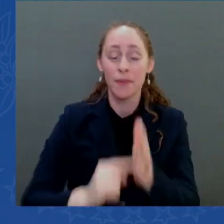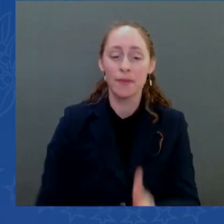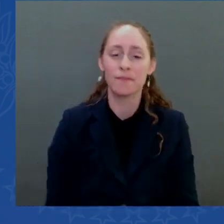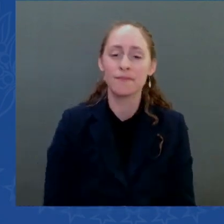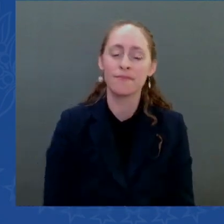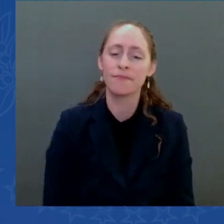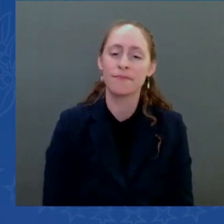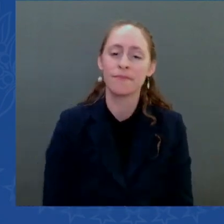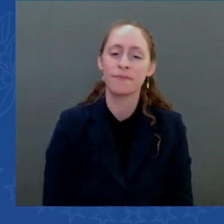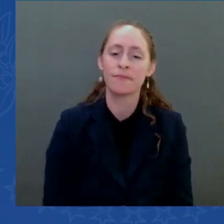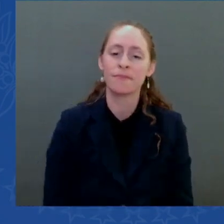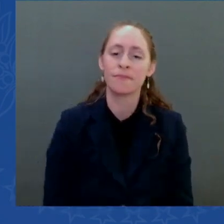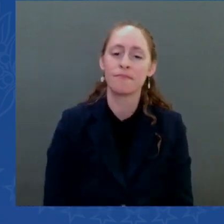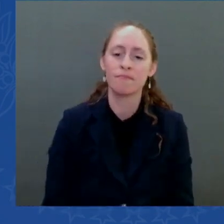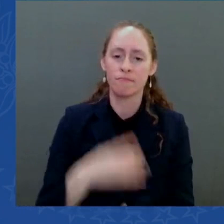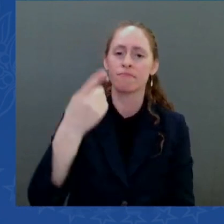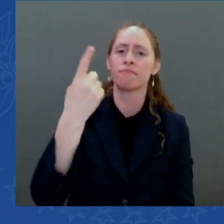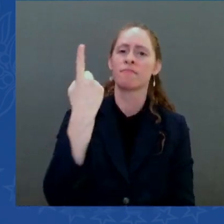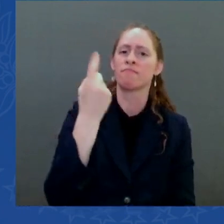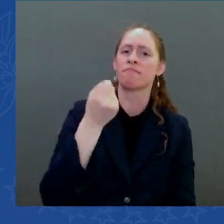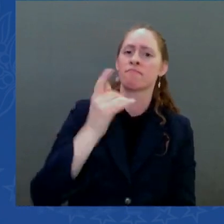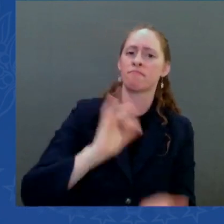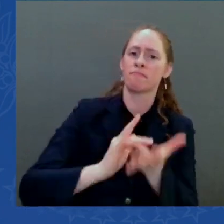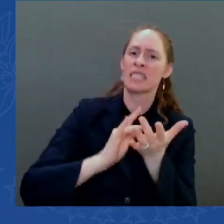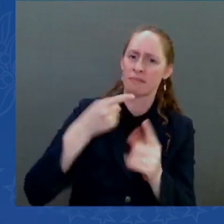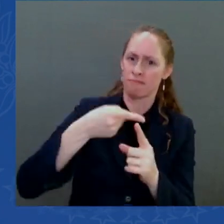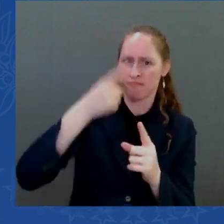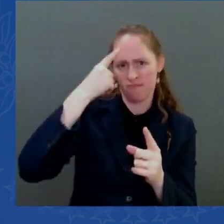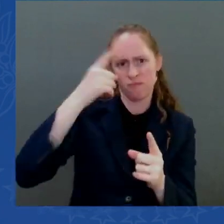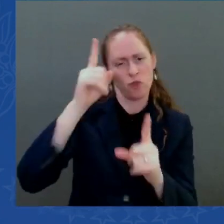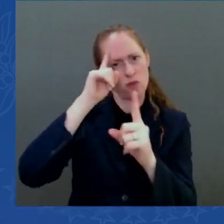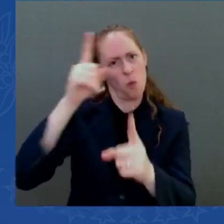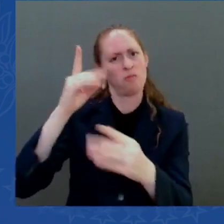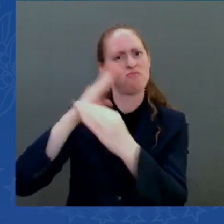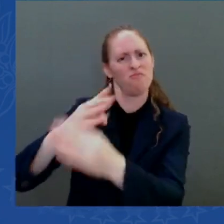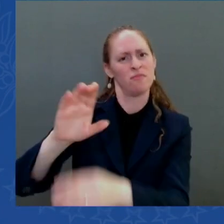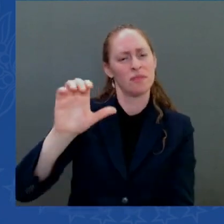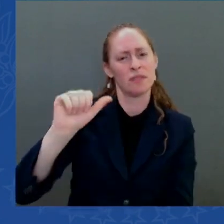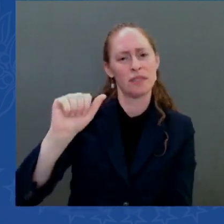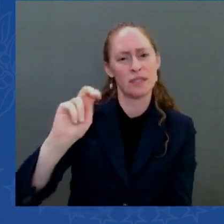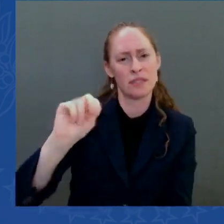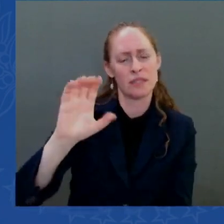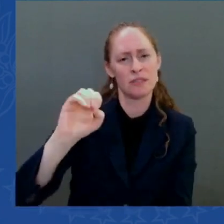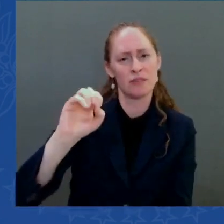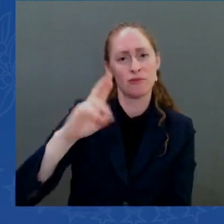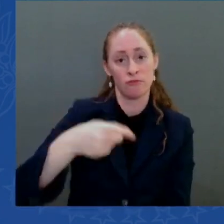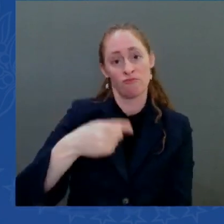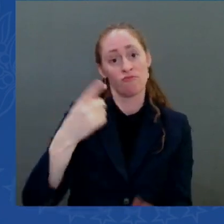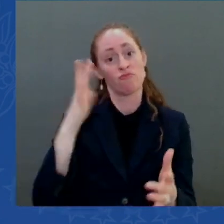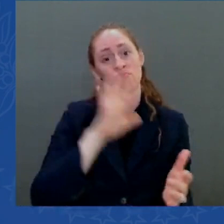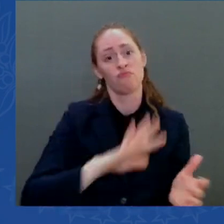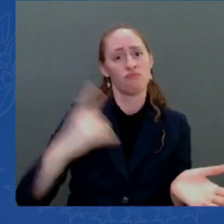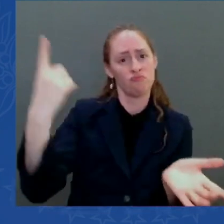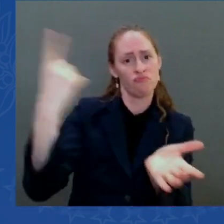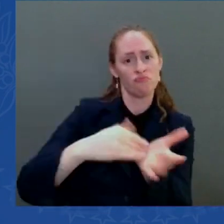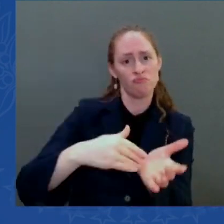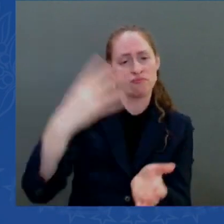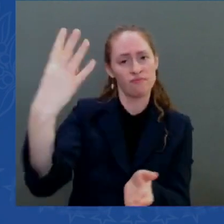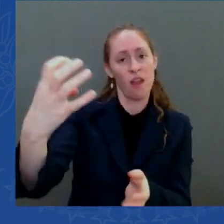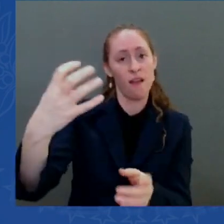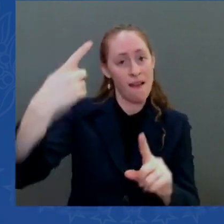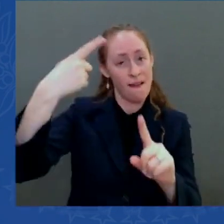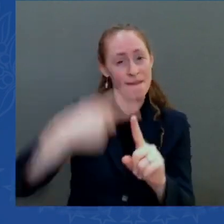costs $1,400 a month in the United States. Some of you may know that. The